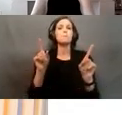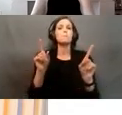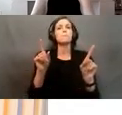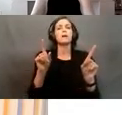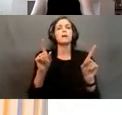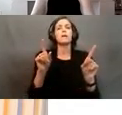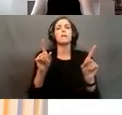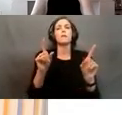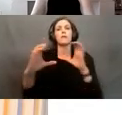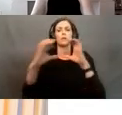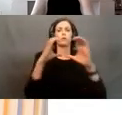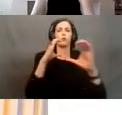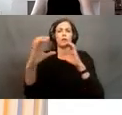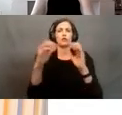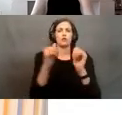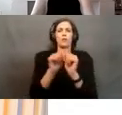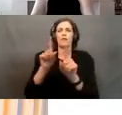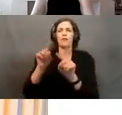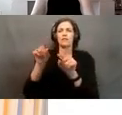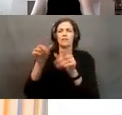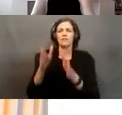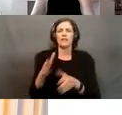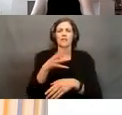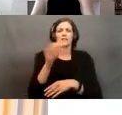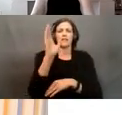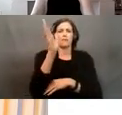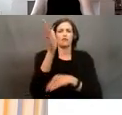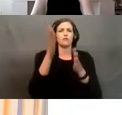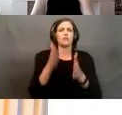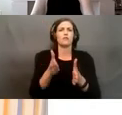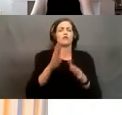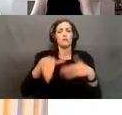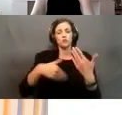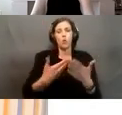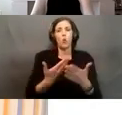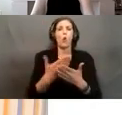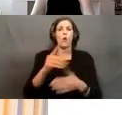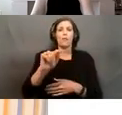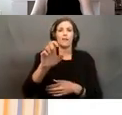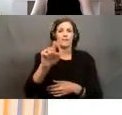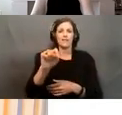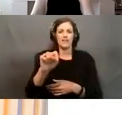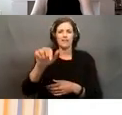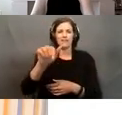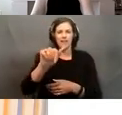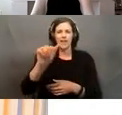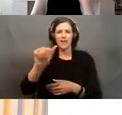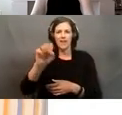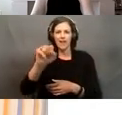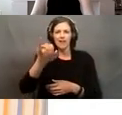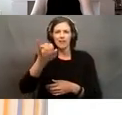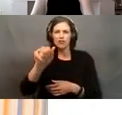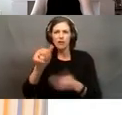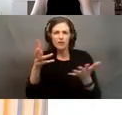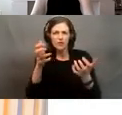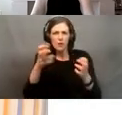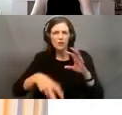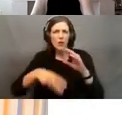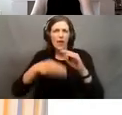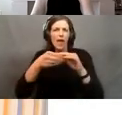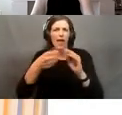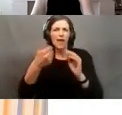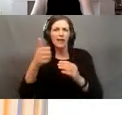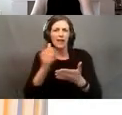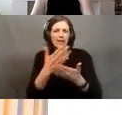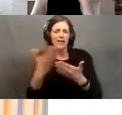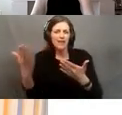with attendees and presenters will all be through text. Asia, is there anything you want to add to the question about what the